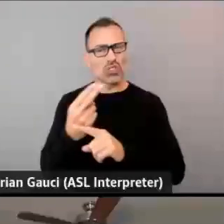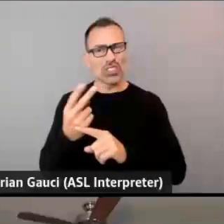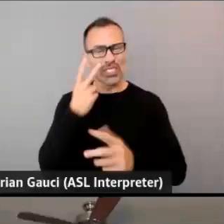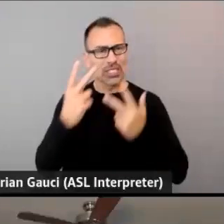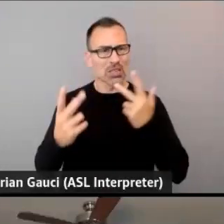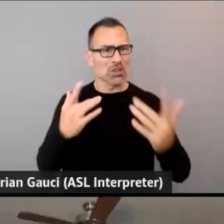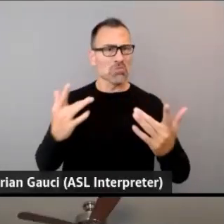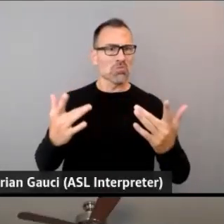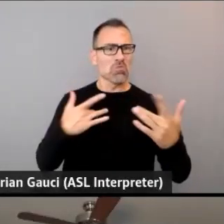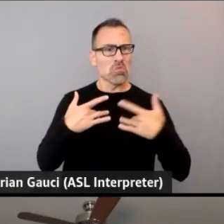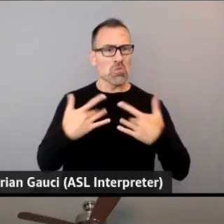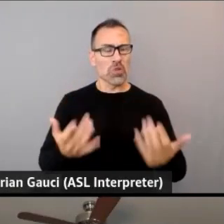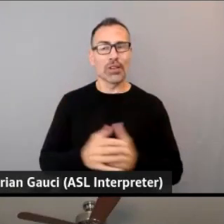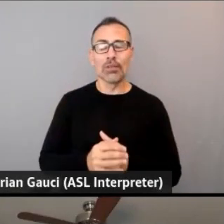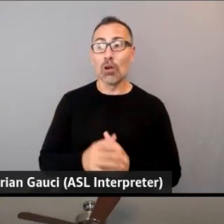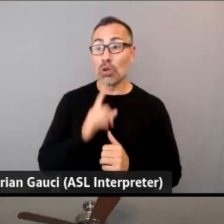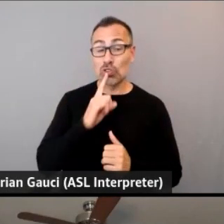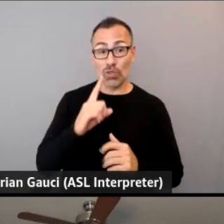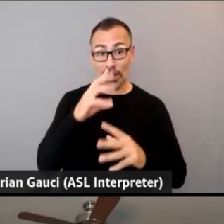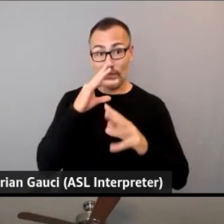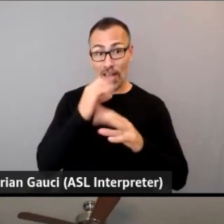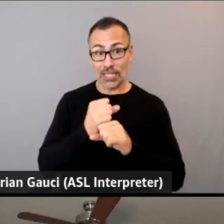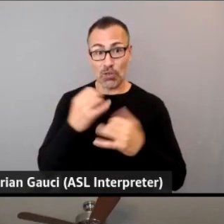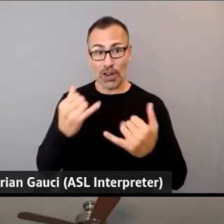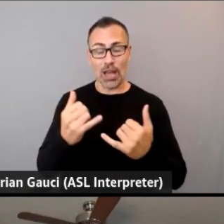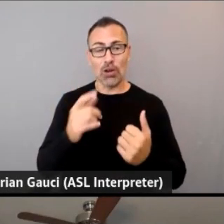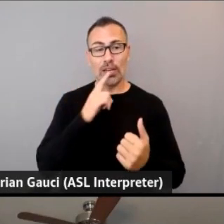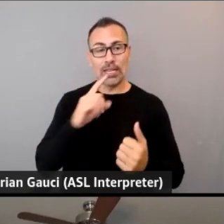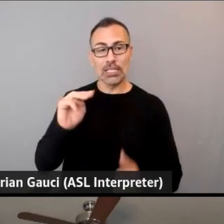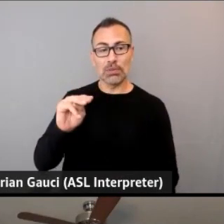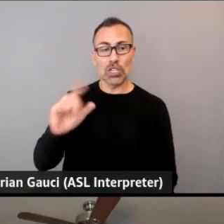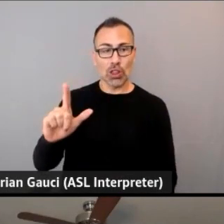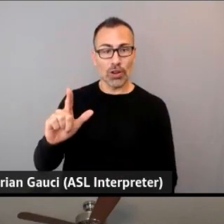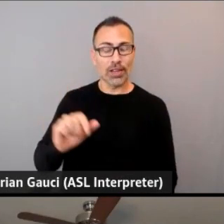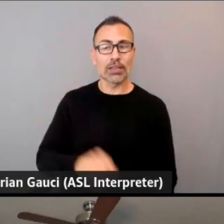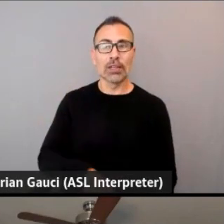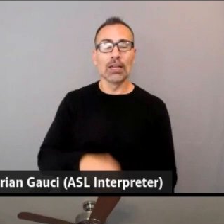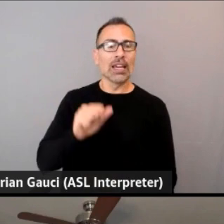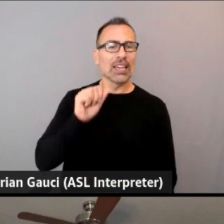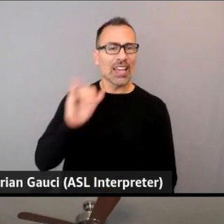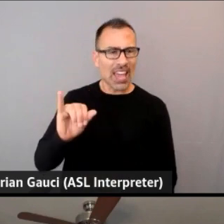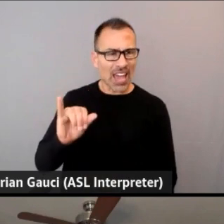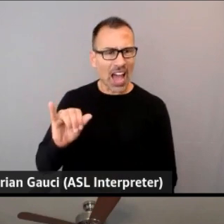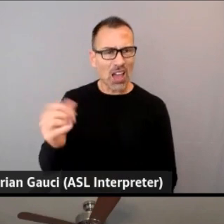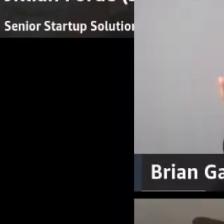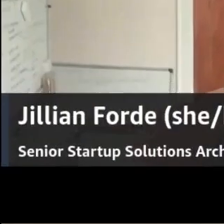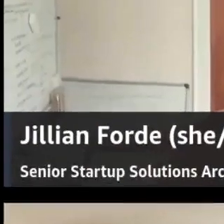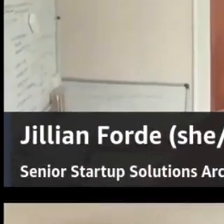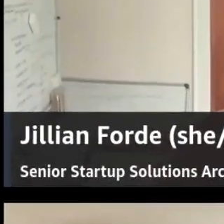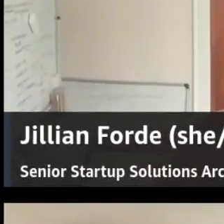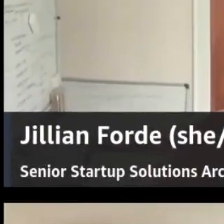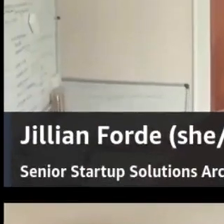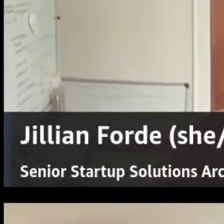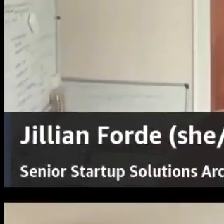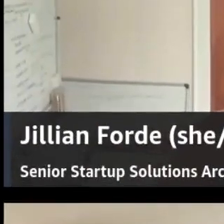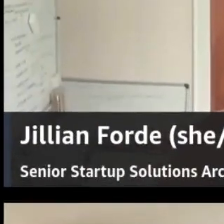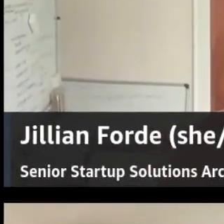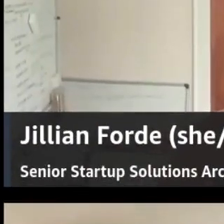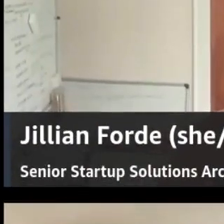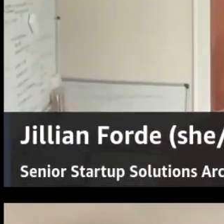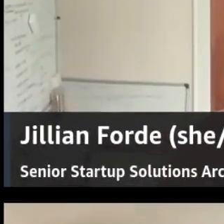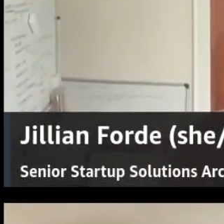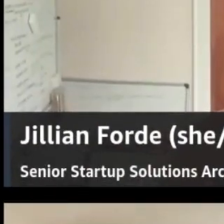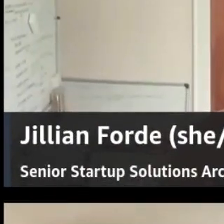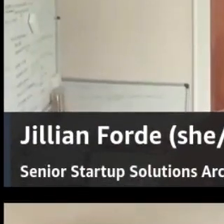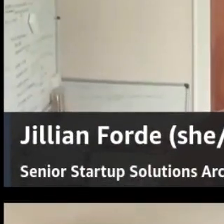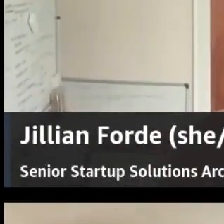too is machine learning itself, AI itself. It's not a new concept. It's been around for a while, but